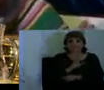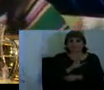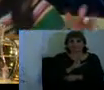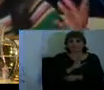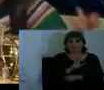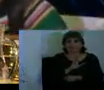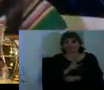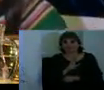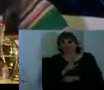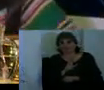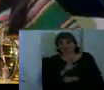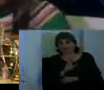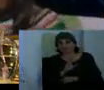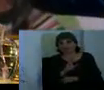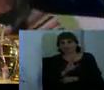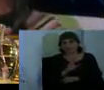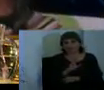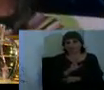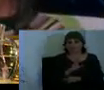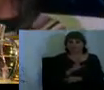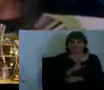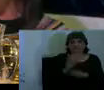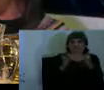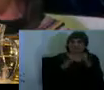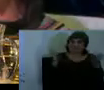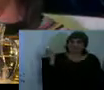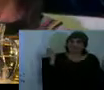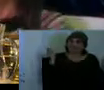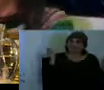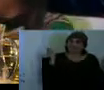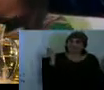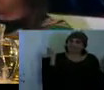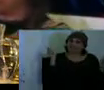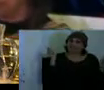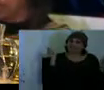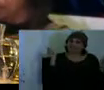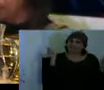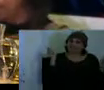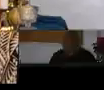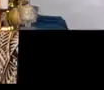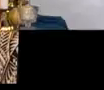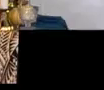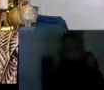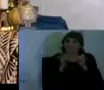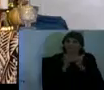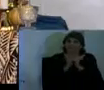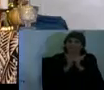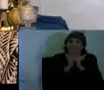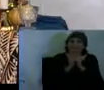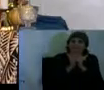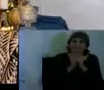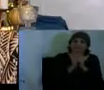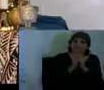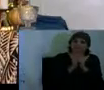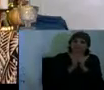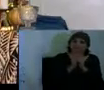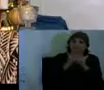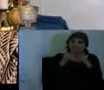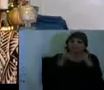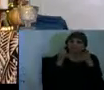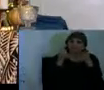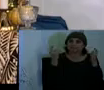God. This cup, it's bitter with the sting of